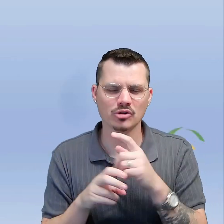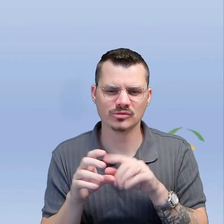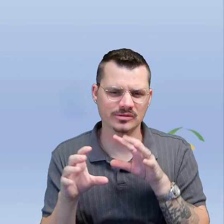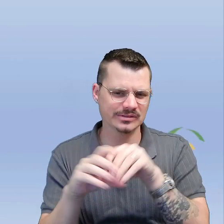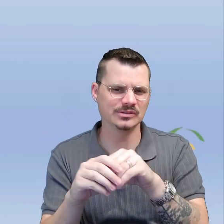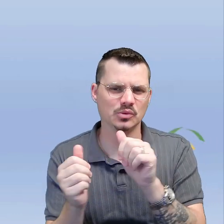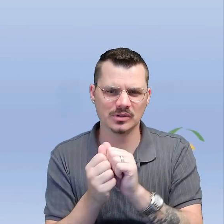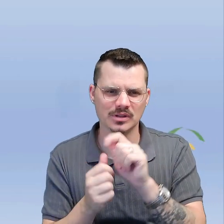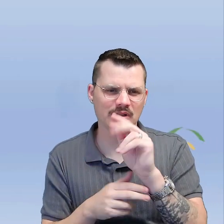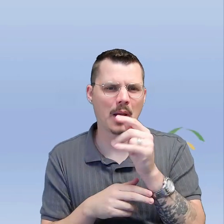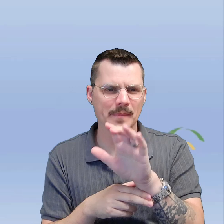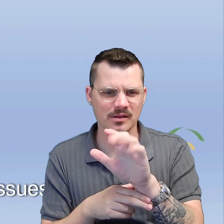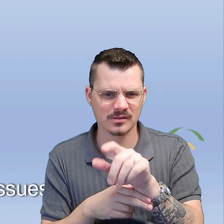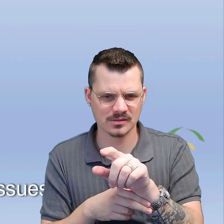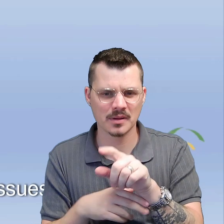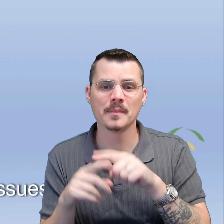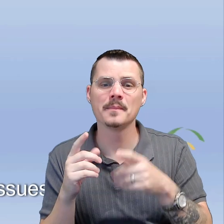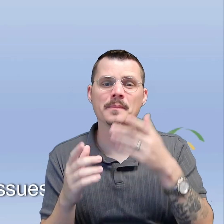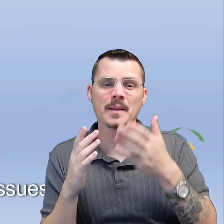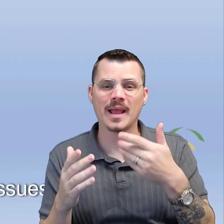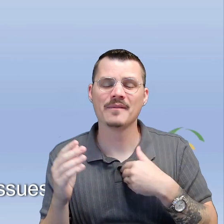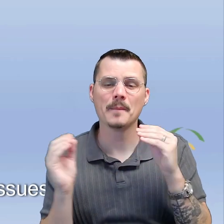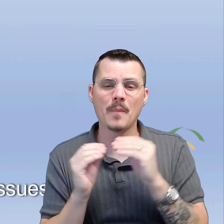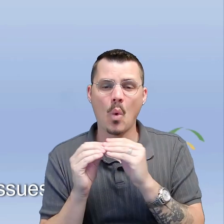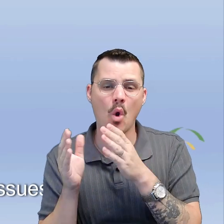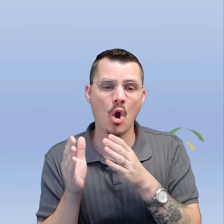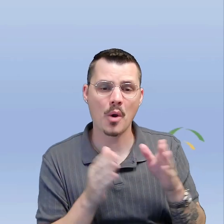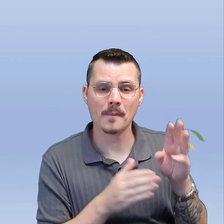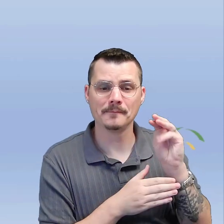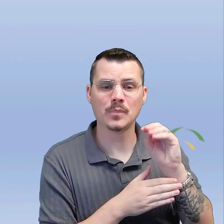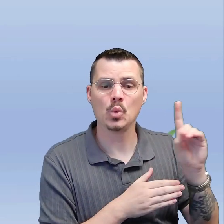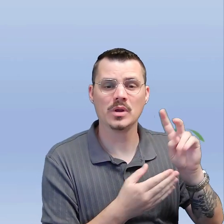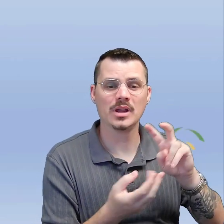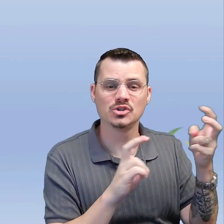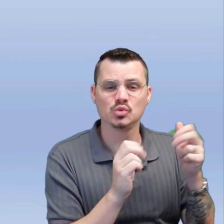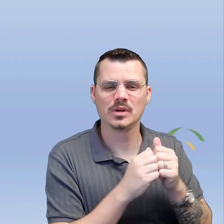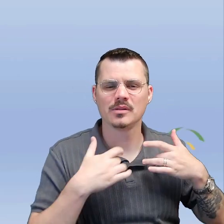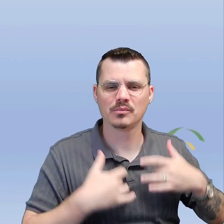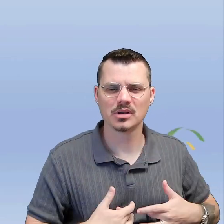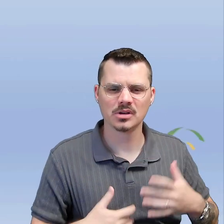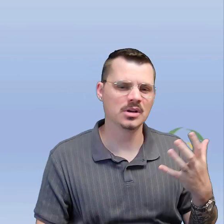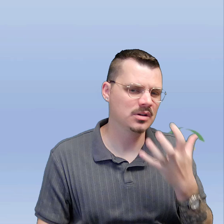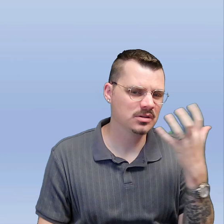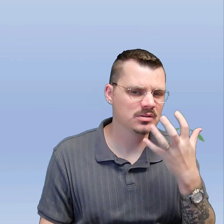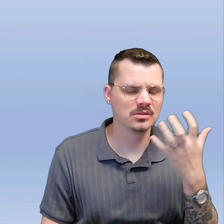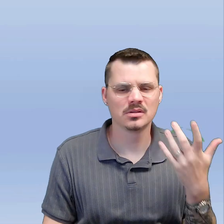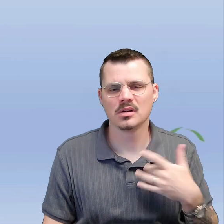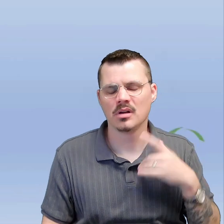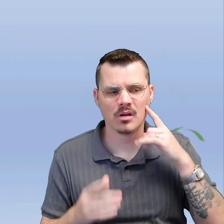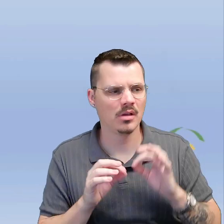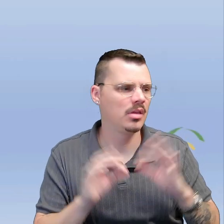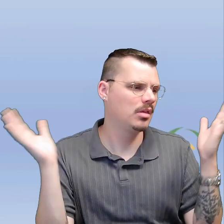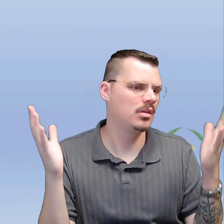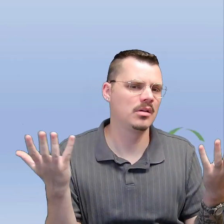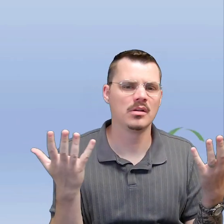difficulty engaging on topic, but they may have more of the mood issues of a depressed phase, grouchy, grumpy,